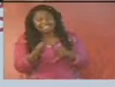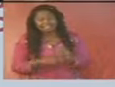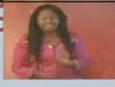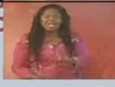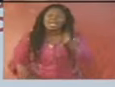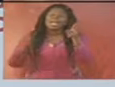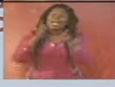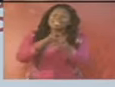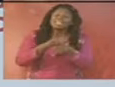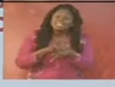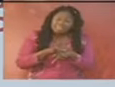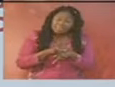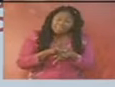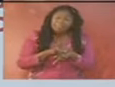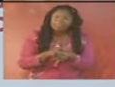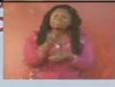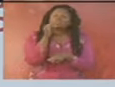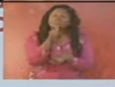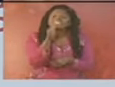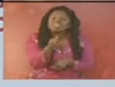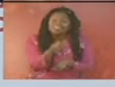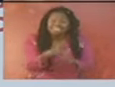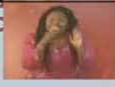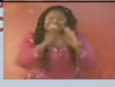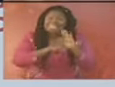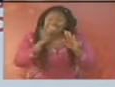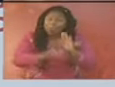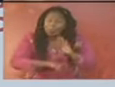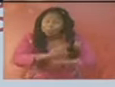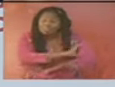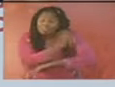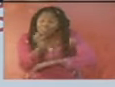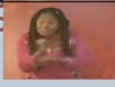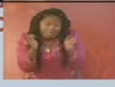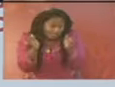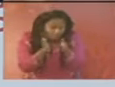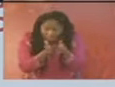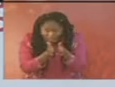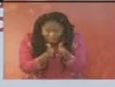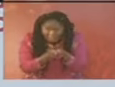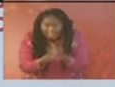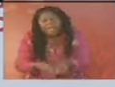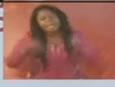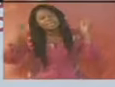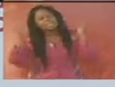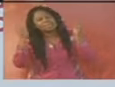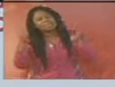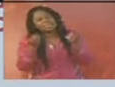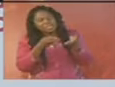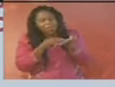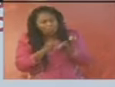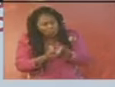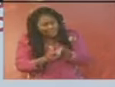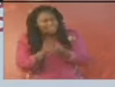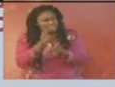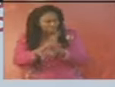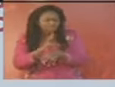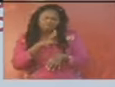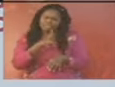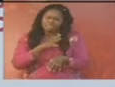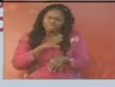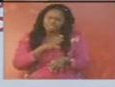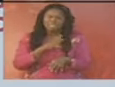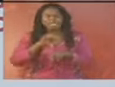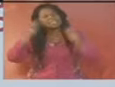Celebrate Christmas in a different way this year. Celebrate Holi, go to church, celebrate the birth of Christ.